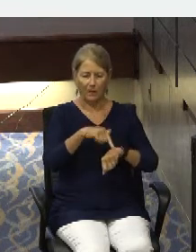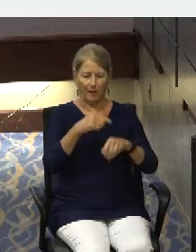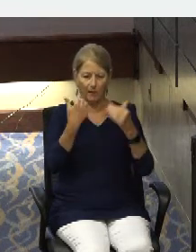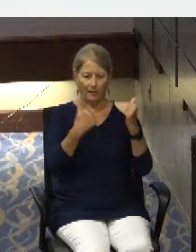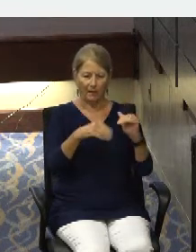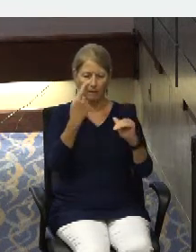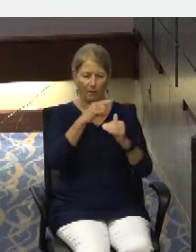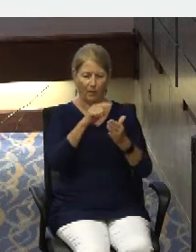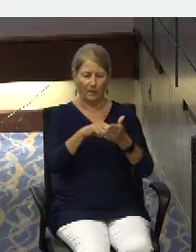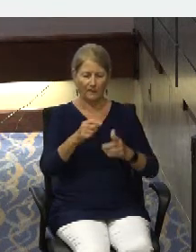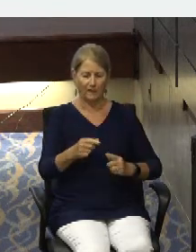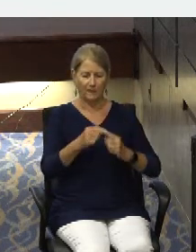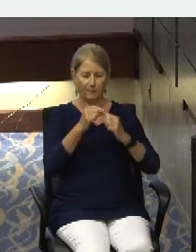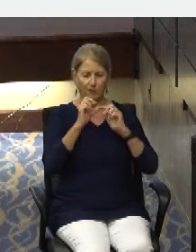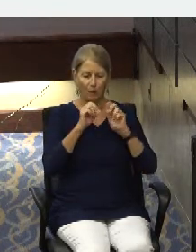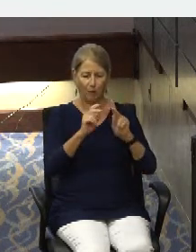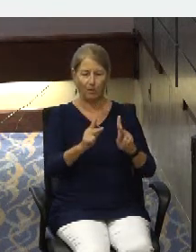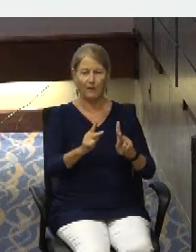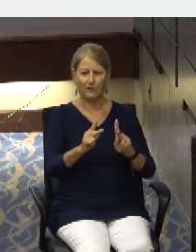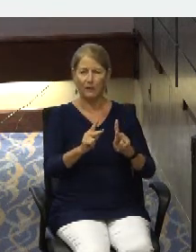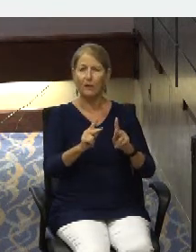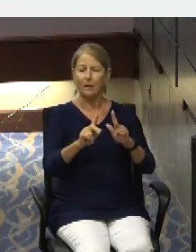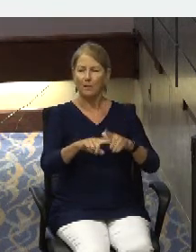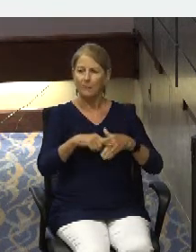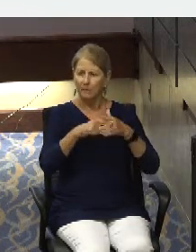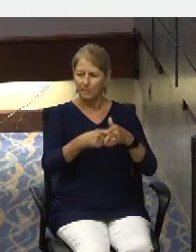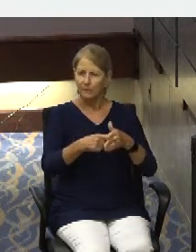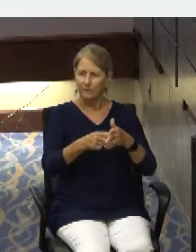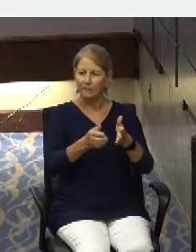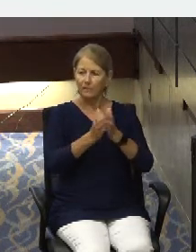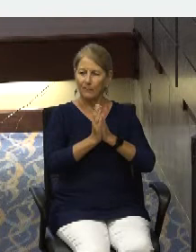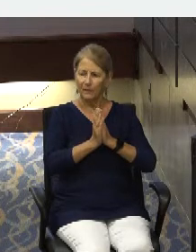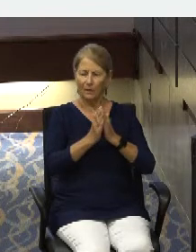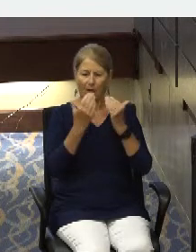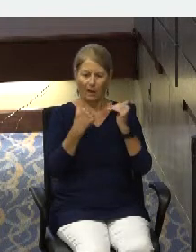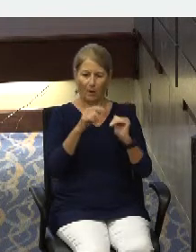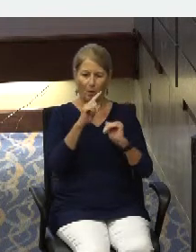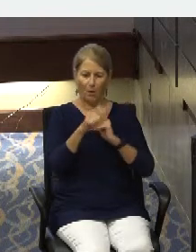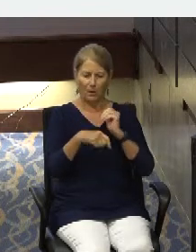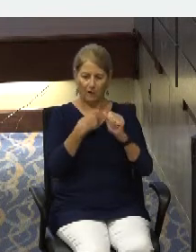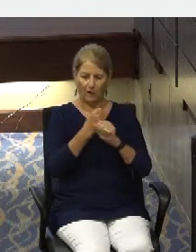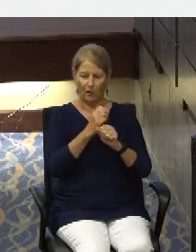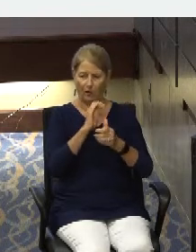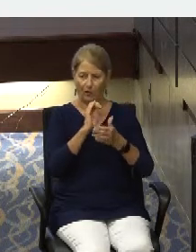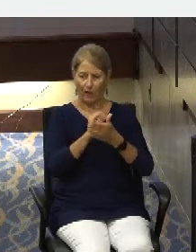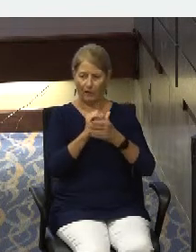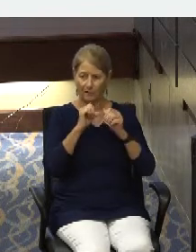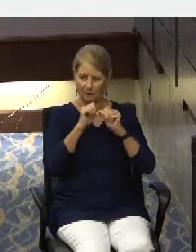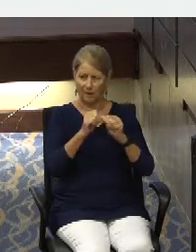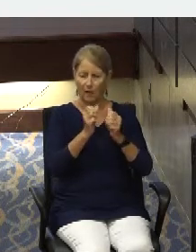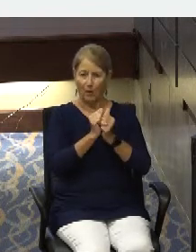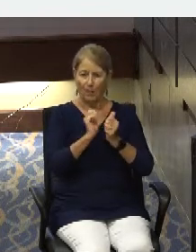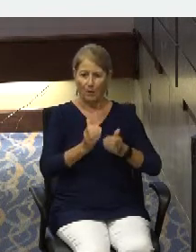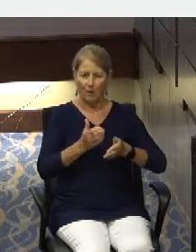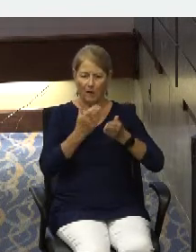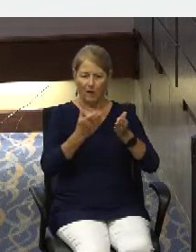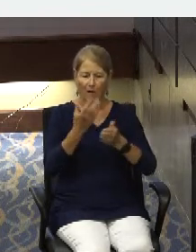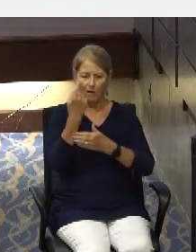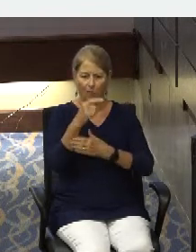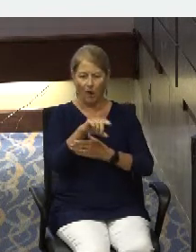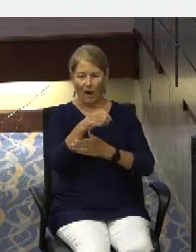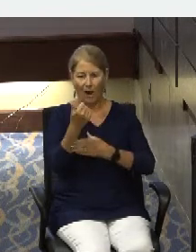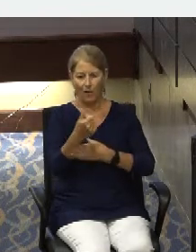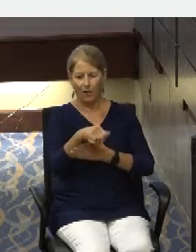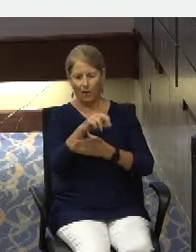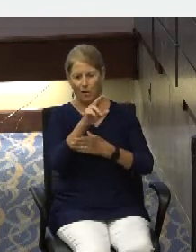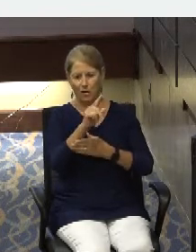special permit. The initial request was limited to 1 year, and this is consistent with our recommendation for other transitional shelter